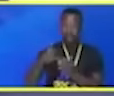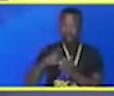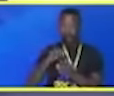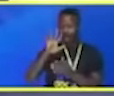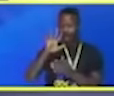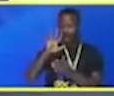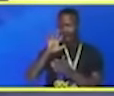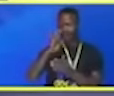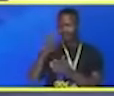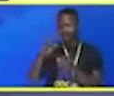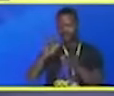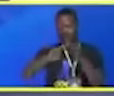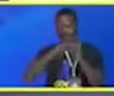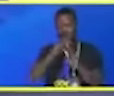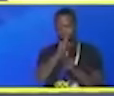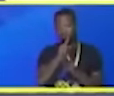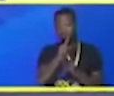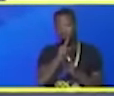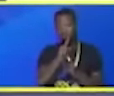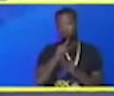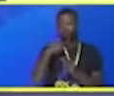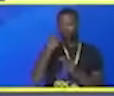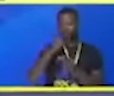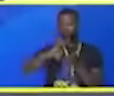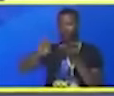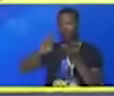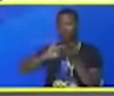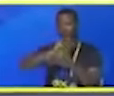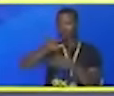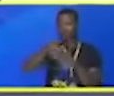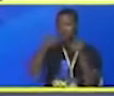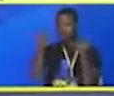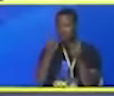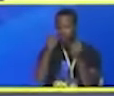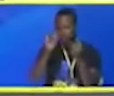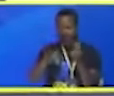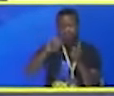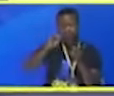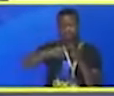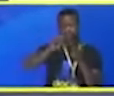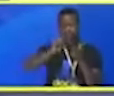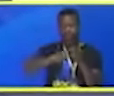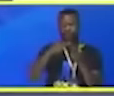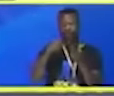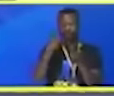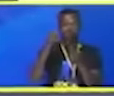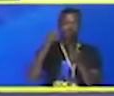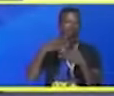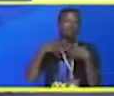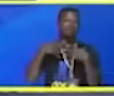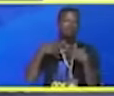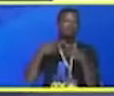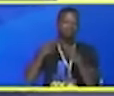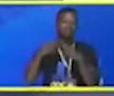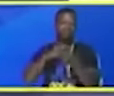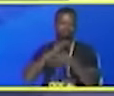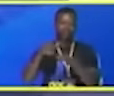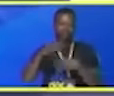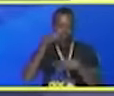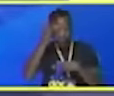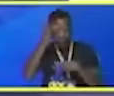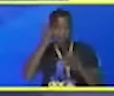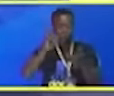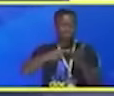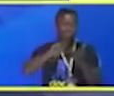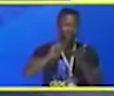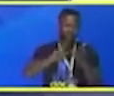them. Number one, who forgiveth all thine iniquities. Number two, who healeth all thy diseases.